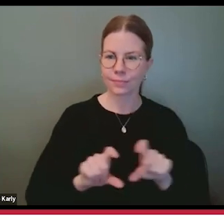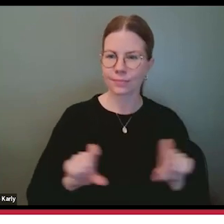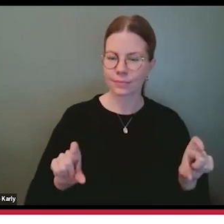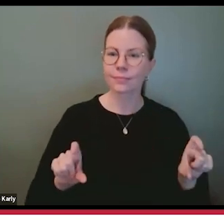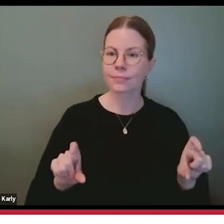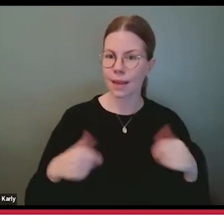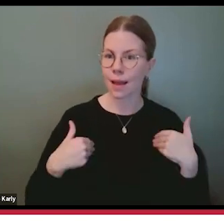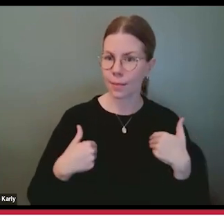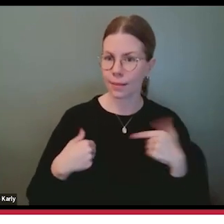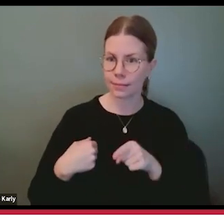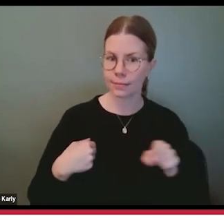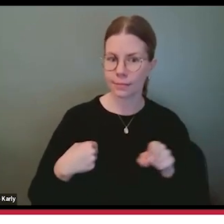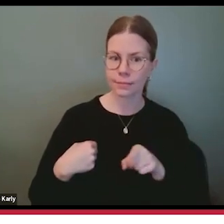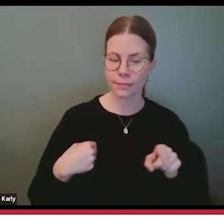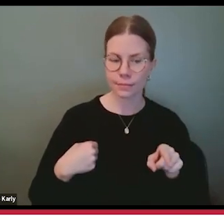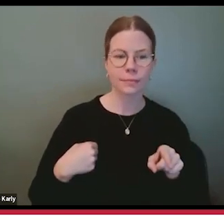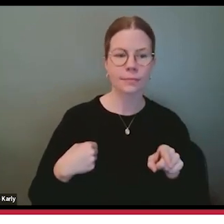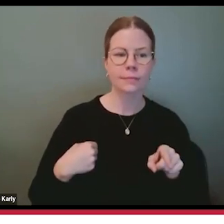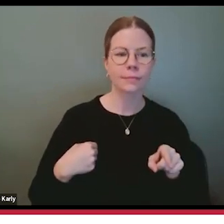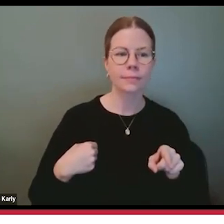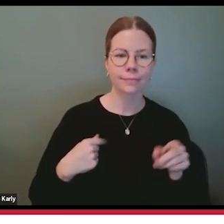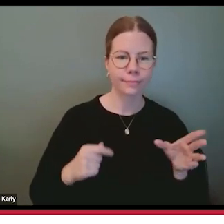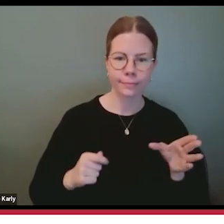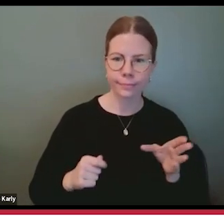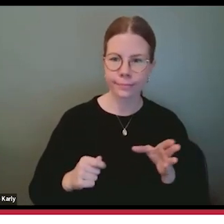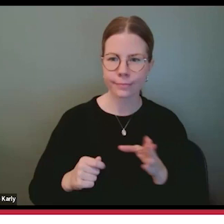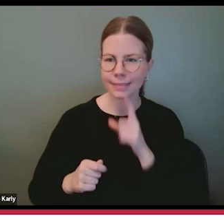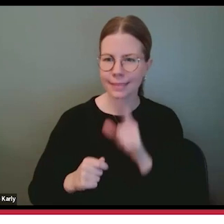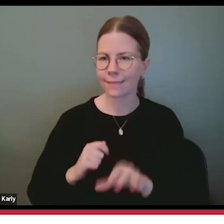late and not linked to human cases.